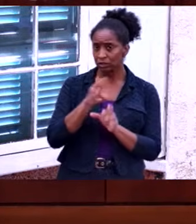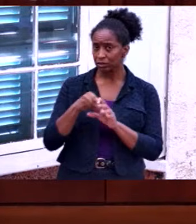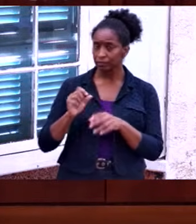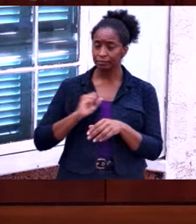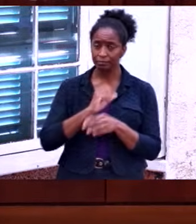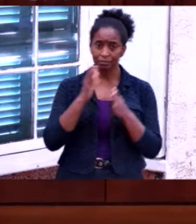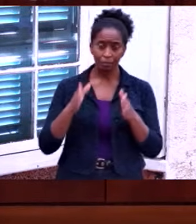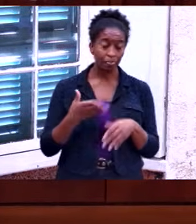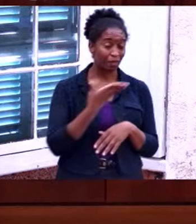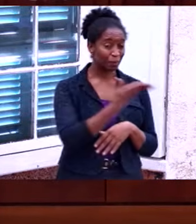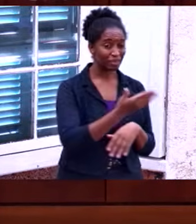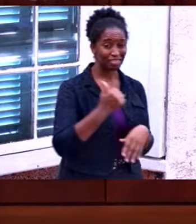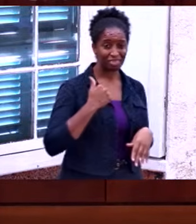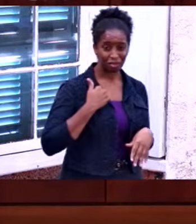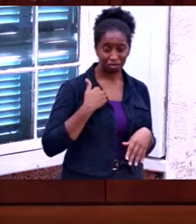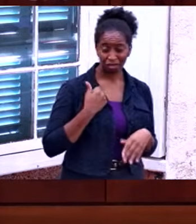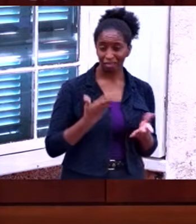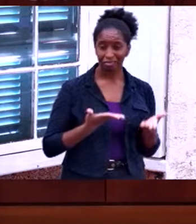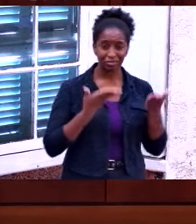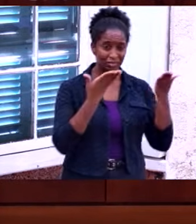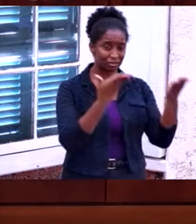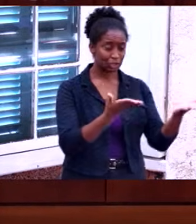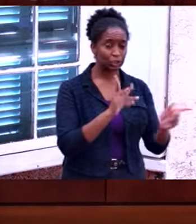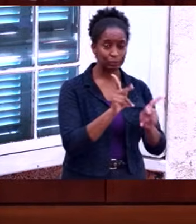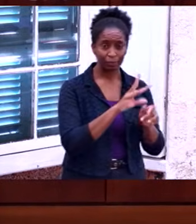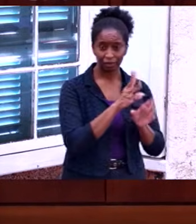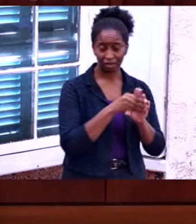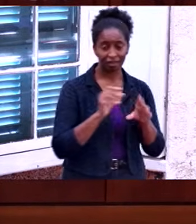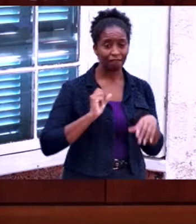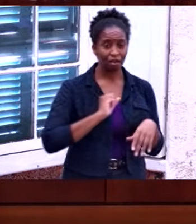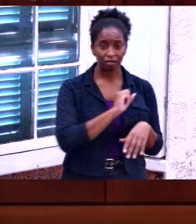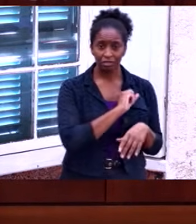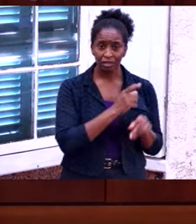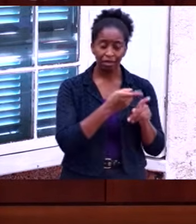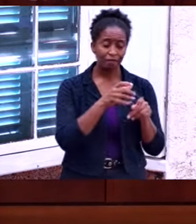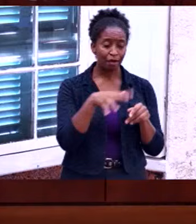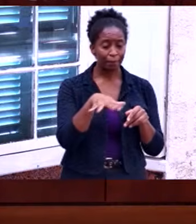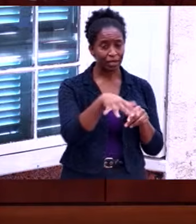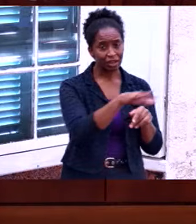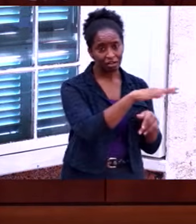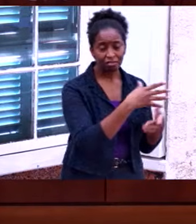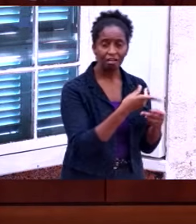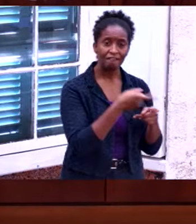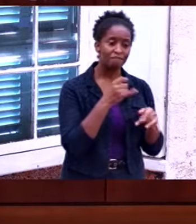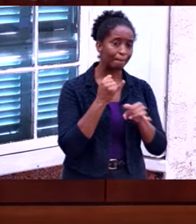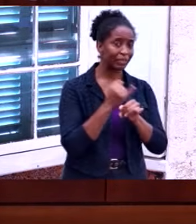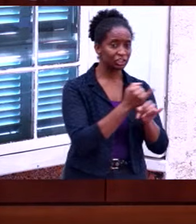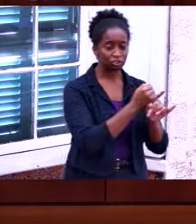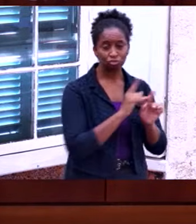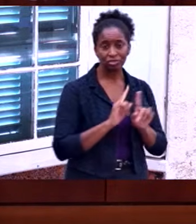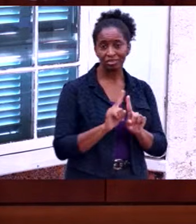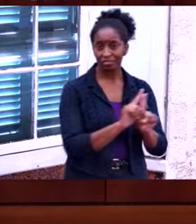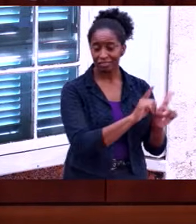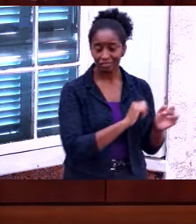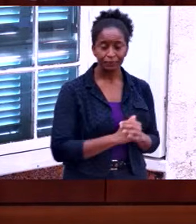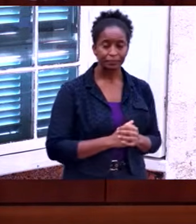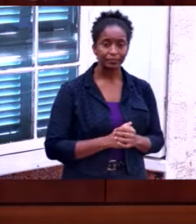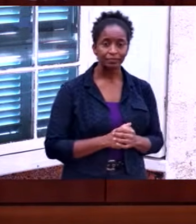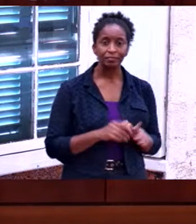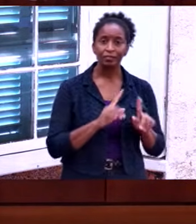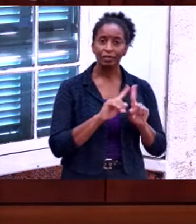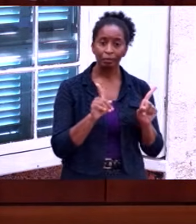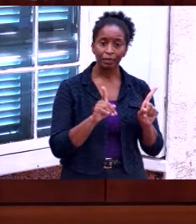sectors. They go on to be appointed on the advice of the Prime Minister to the Governor General. But guess what happens, Mr. President? They serve